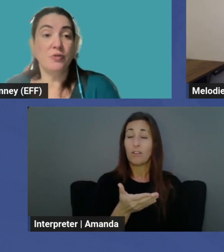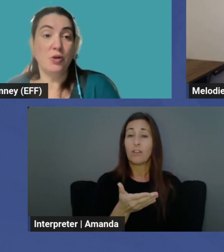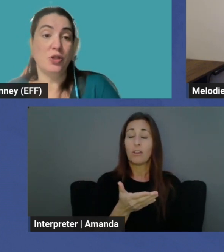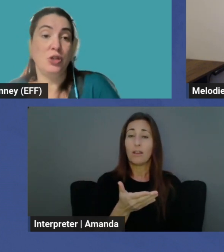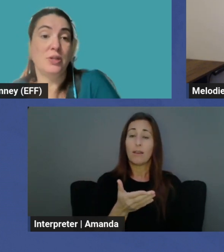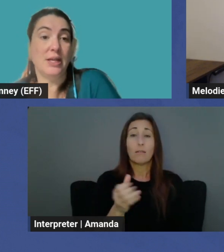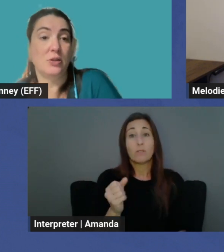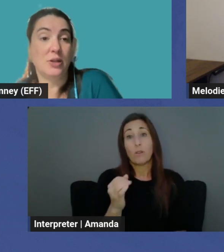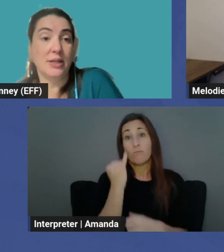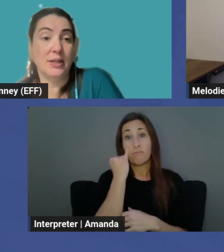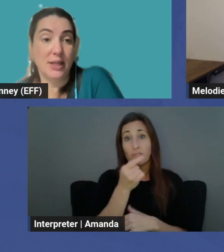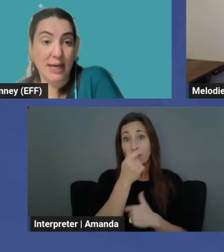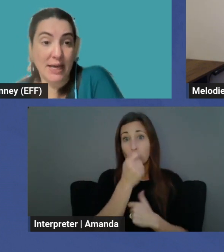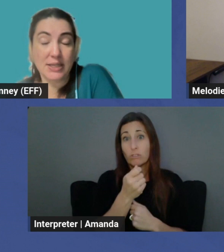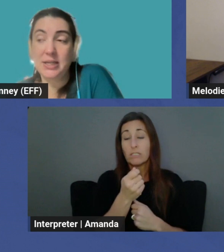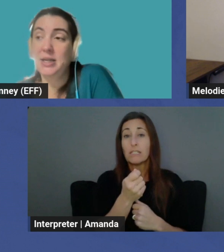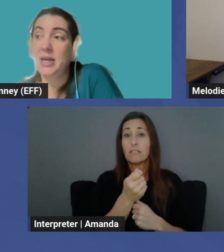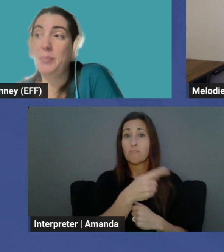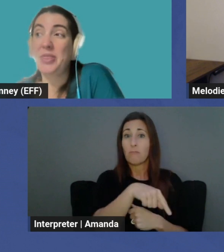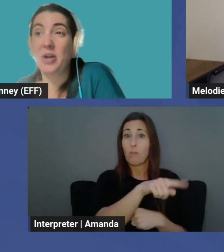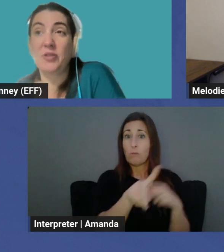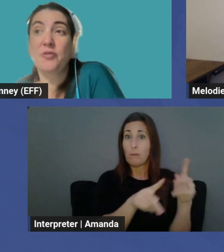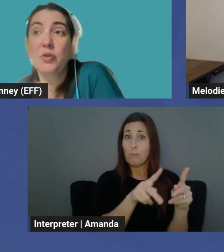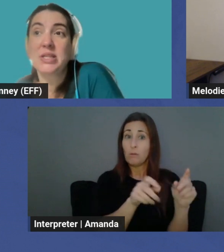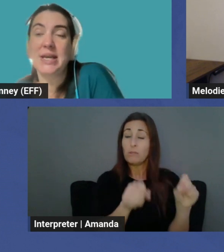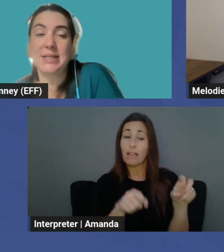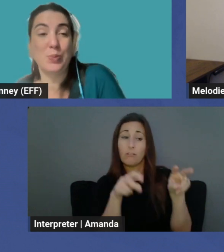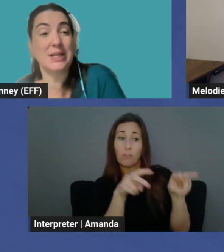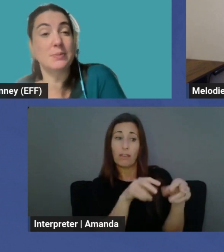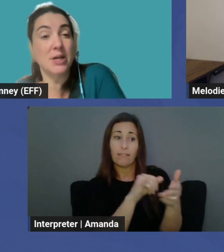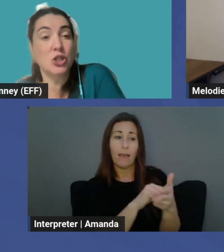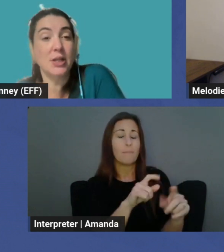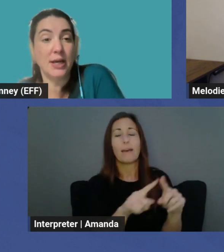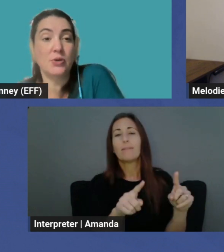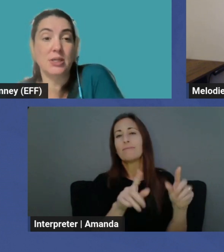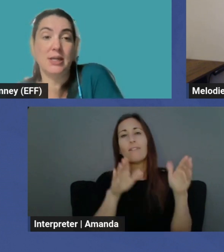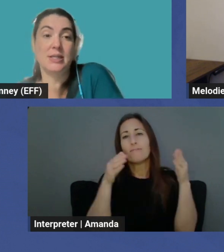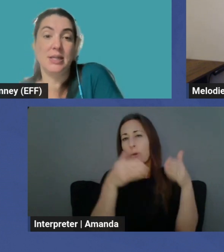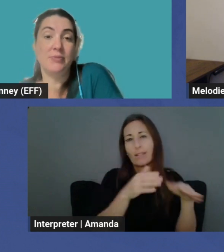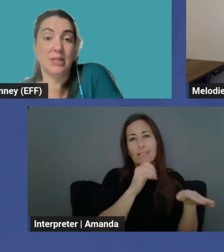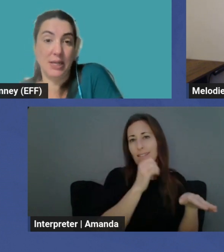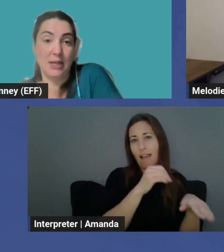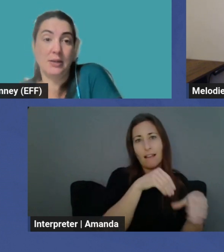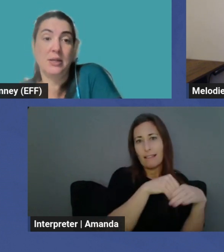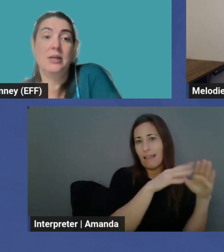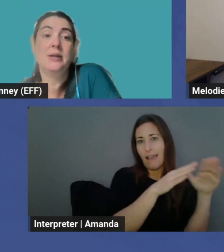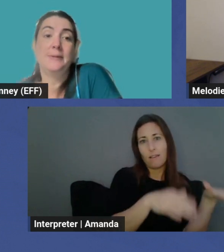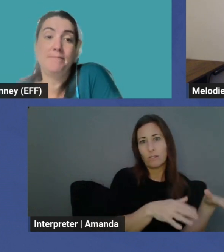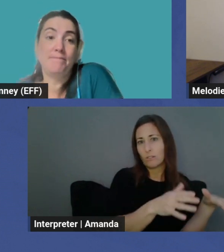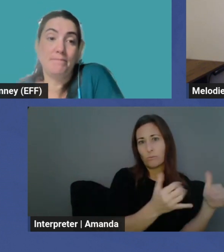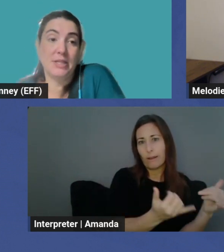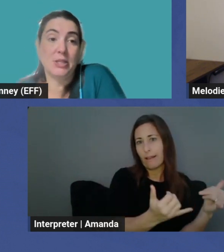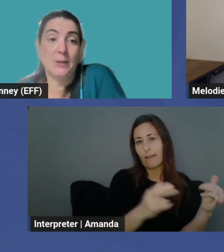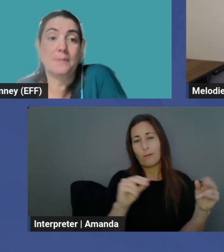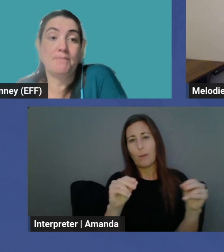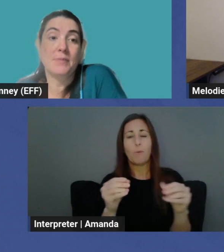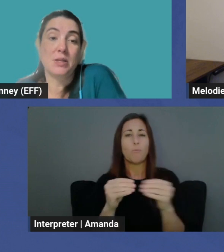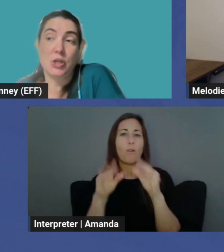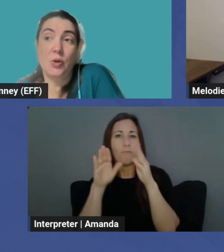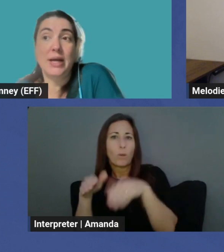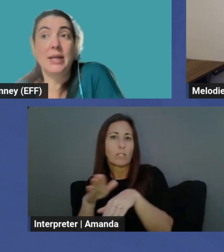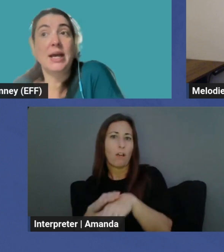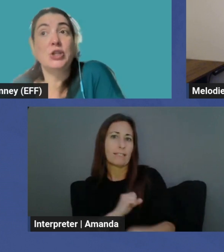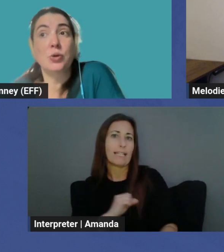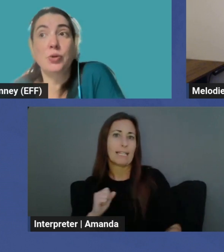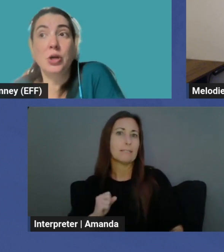those folks, you can take a look at that. But the focus hasn't been as much in the House as in the Senate this year.